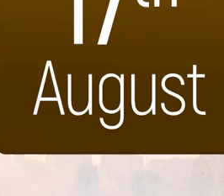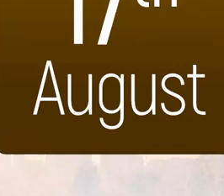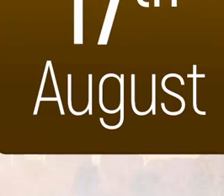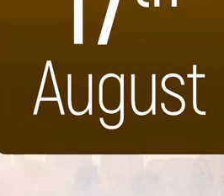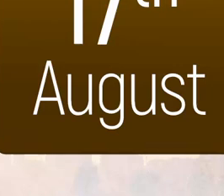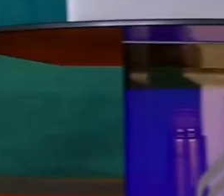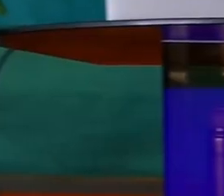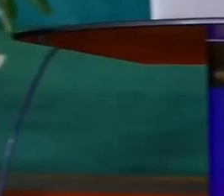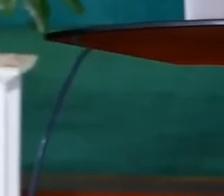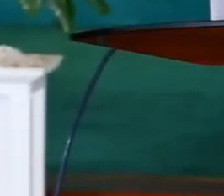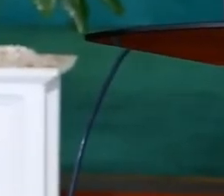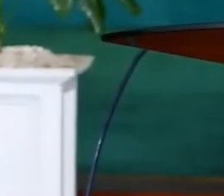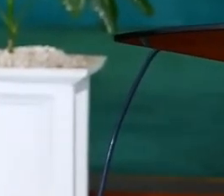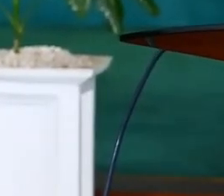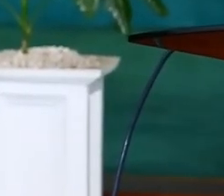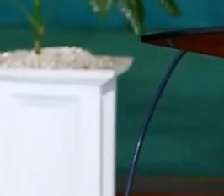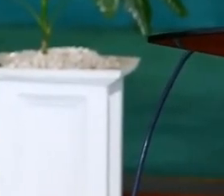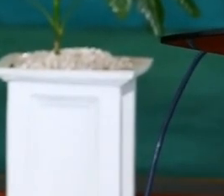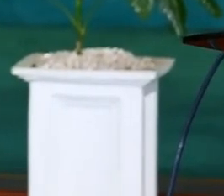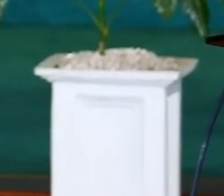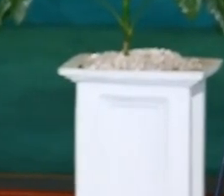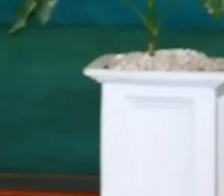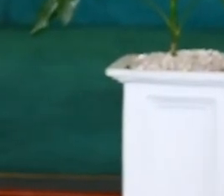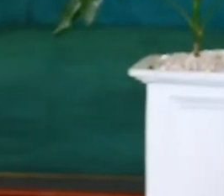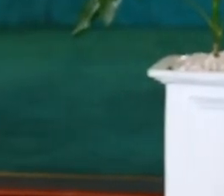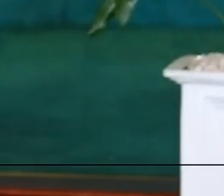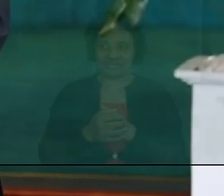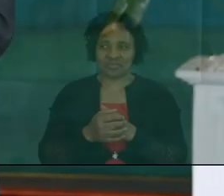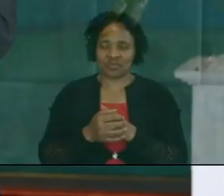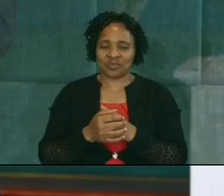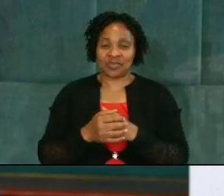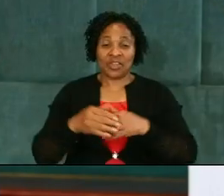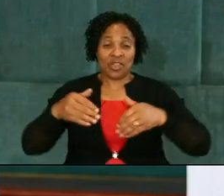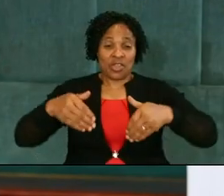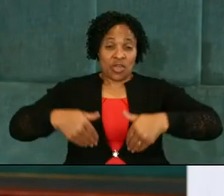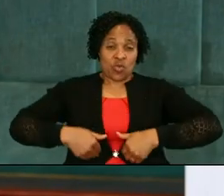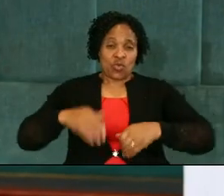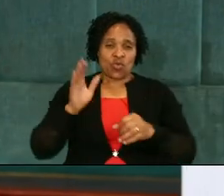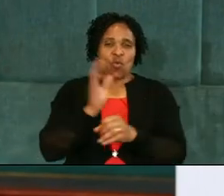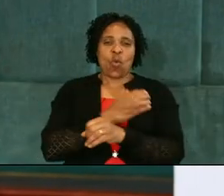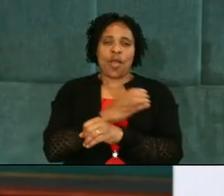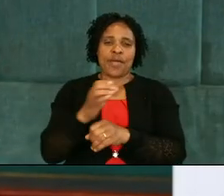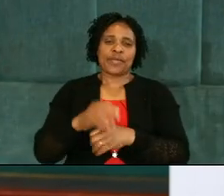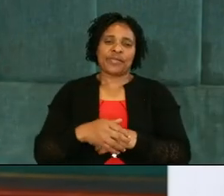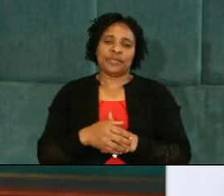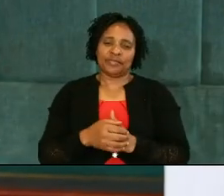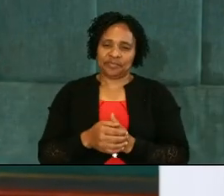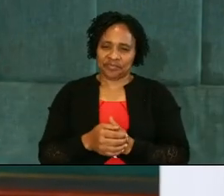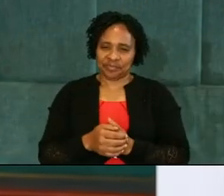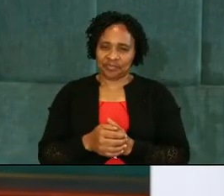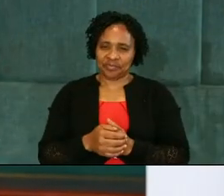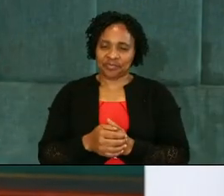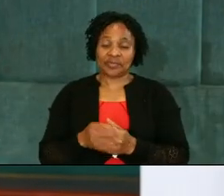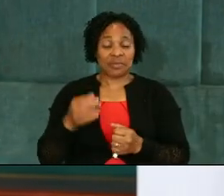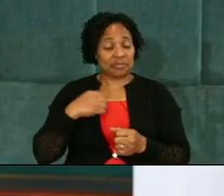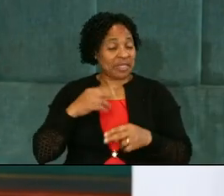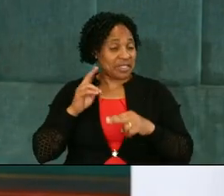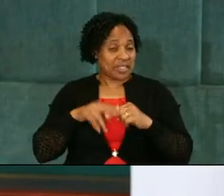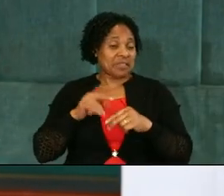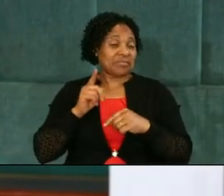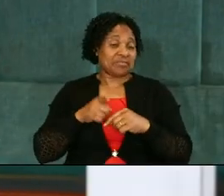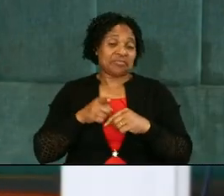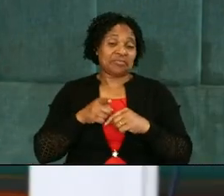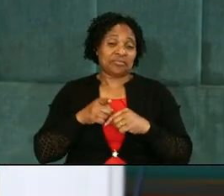Thank you so much, members of the youth choir. I sat there and